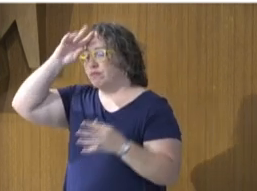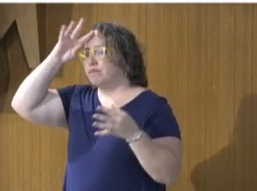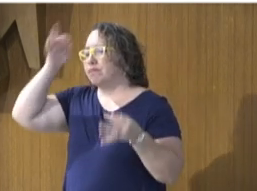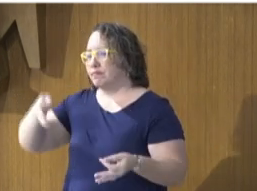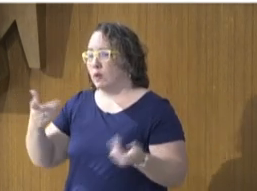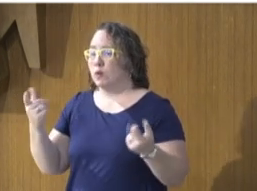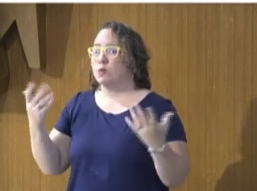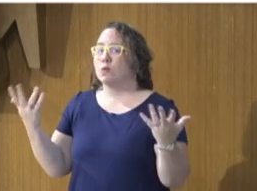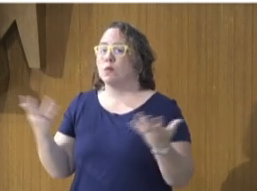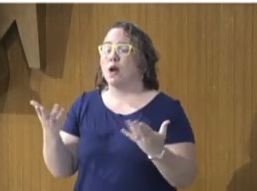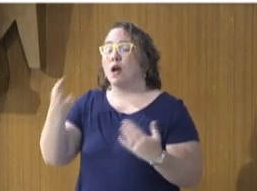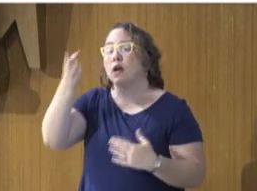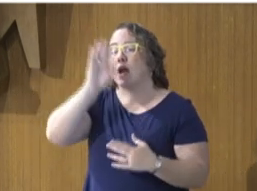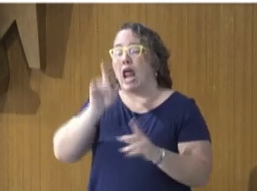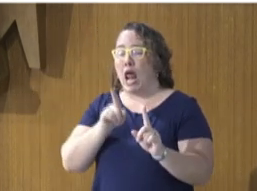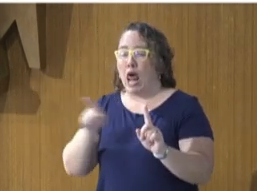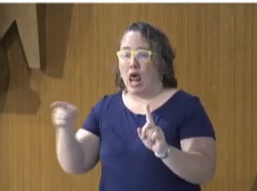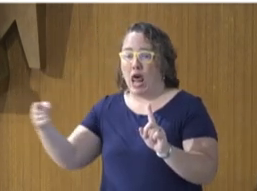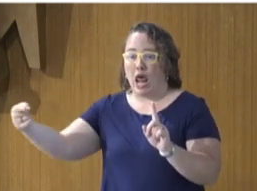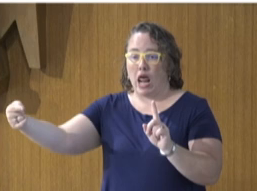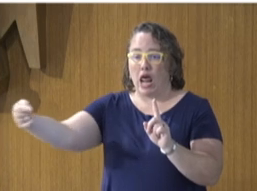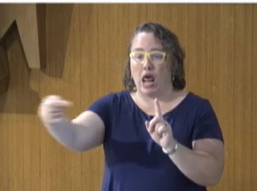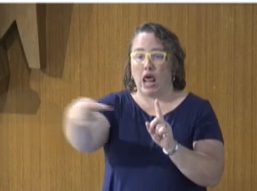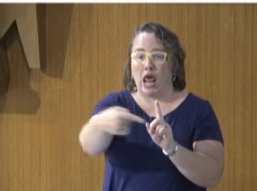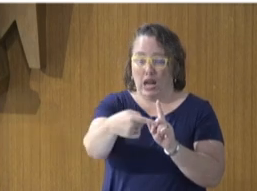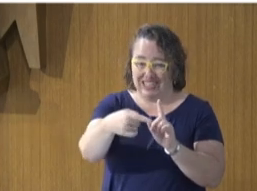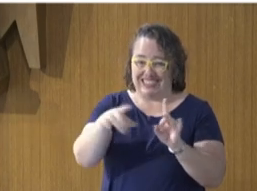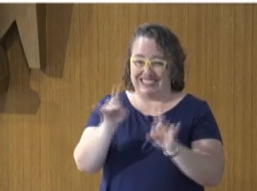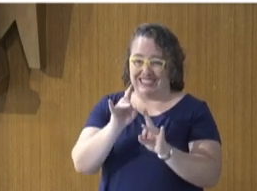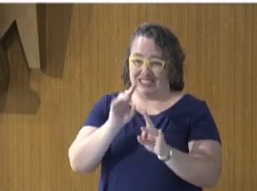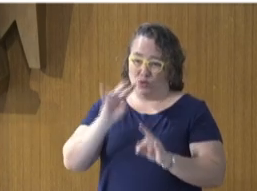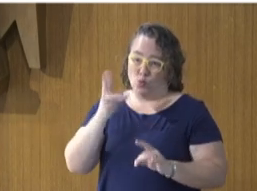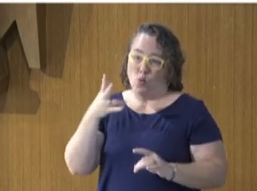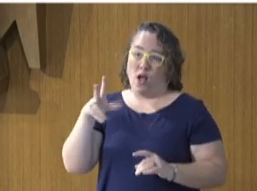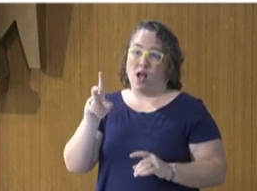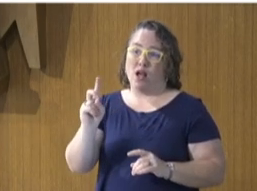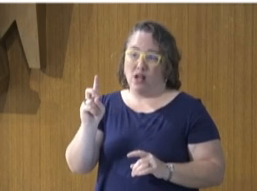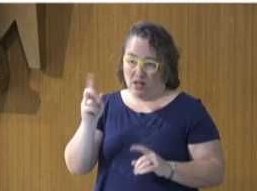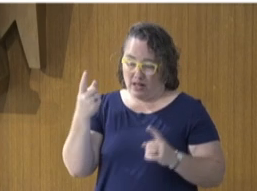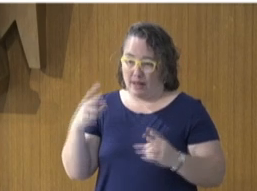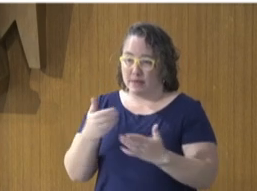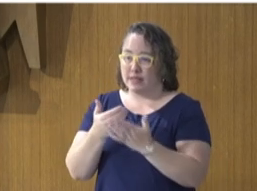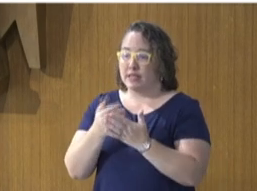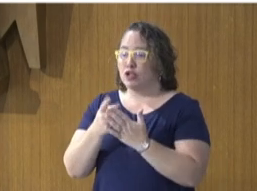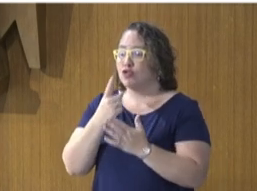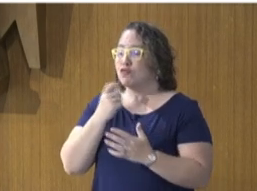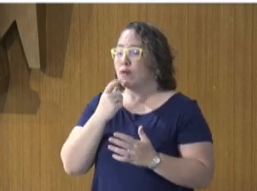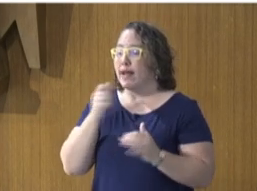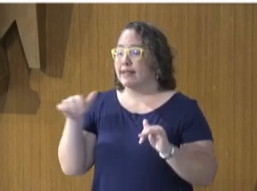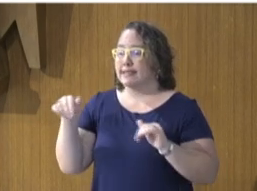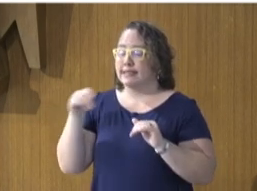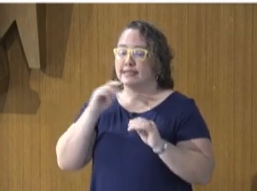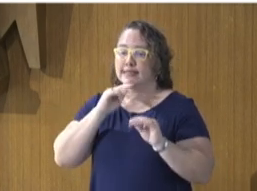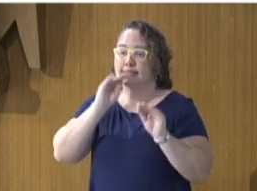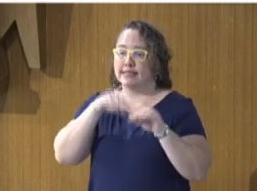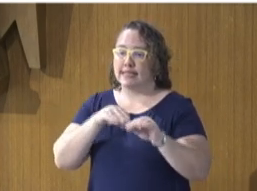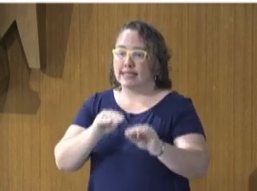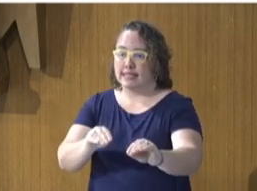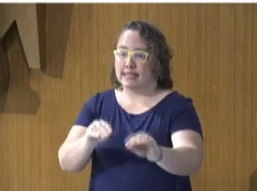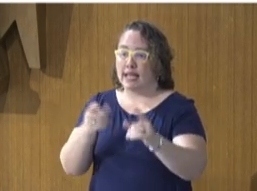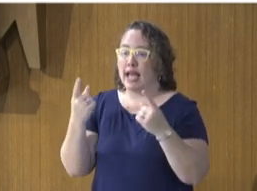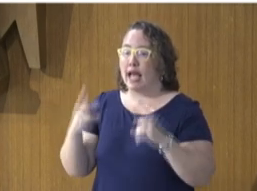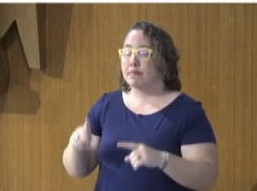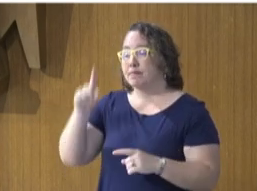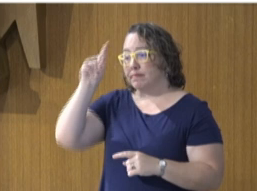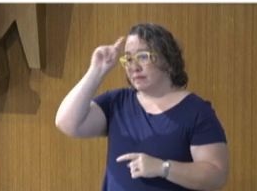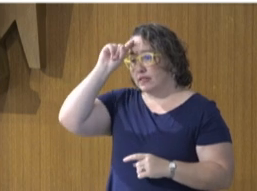God led the people by the roundabout way of the wilderness bordering the Red Sea. The Israelites went up out of the land of Egypt